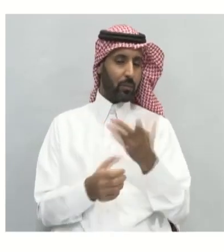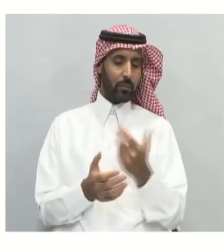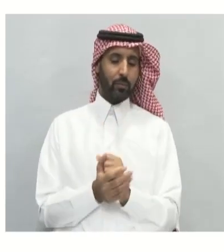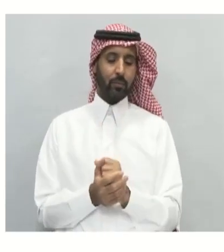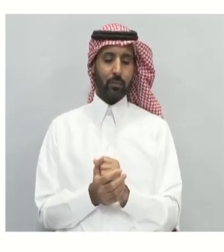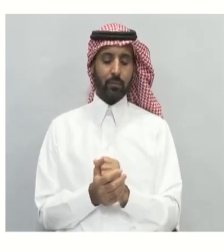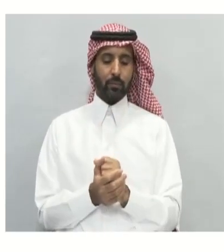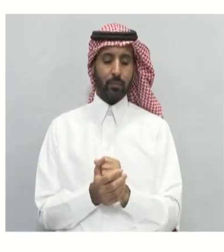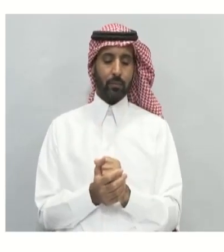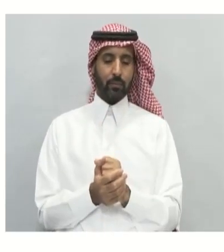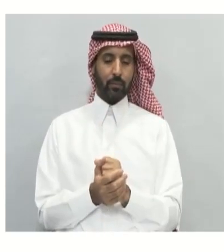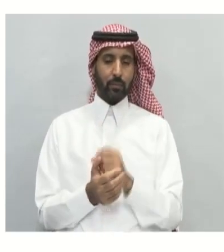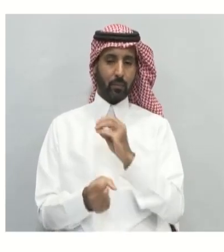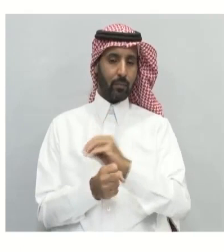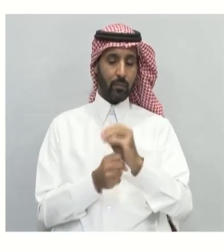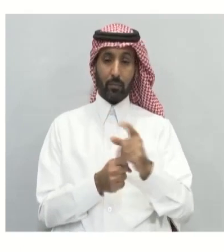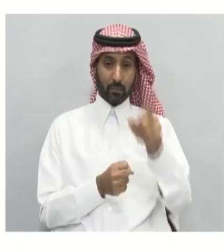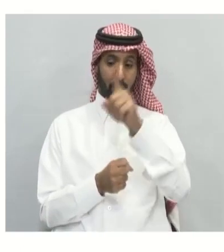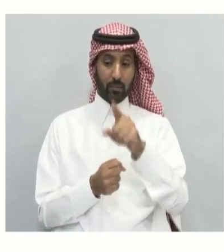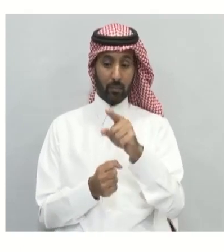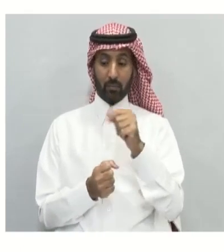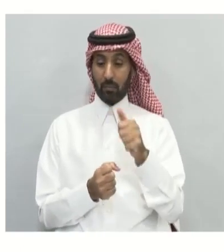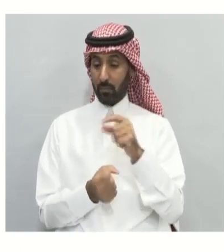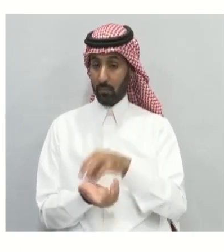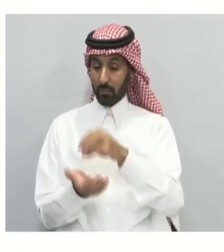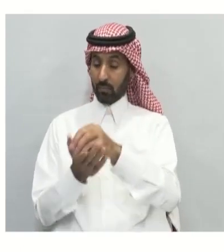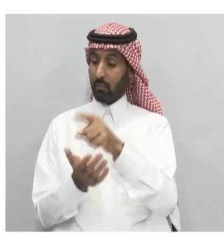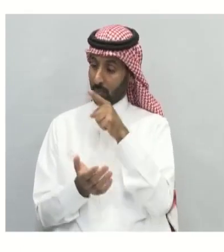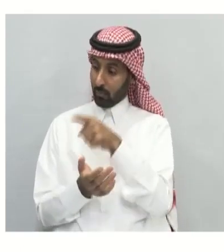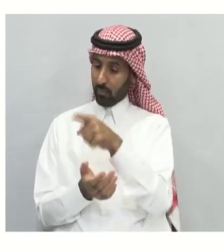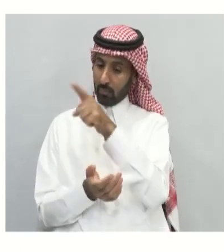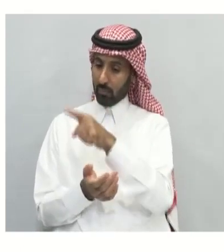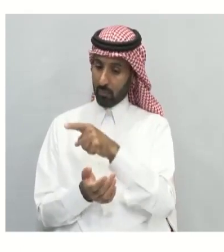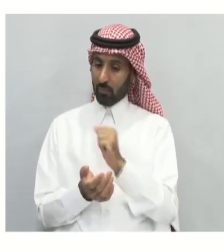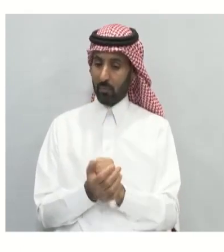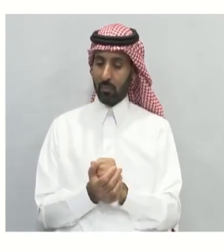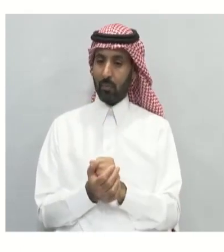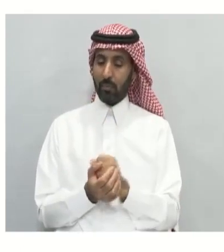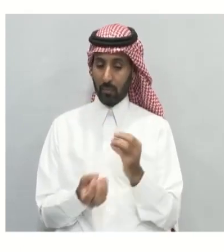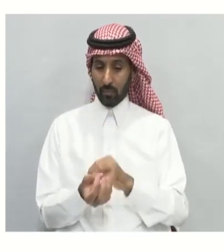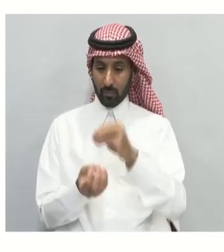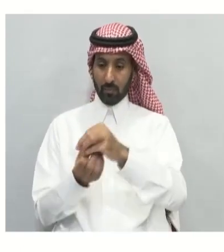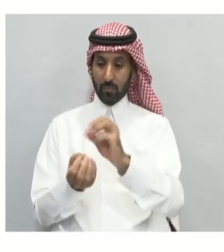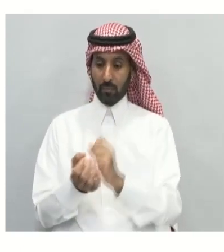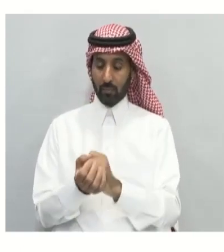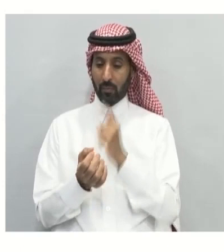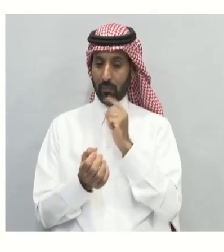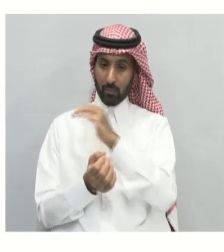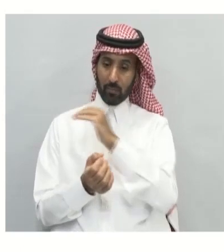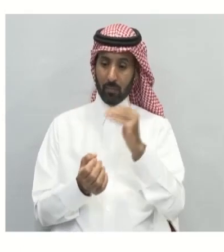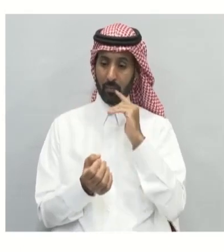events. Report questions correctly. Even the questions will be reported.